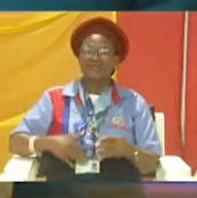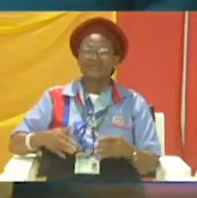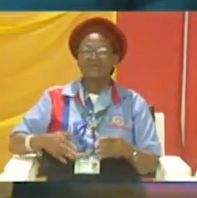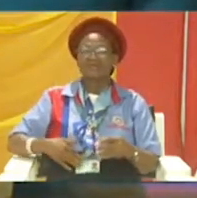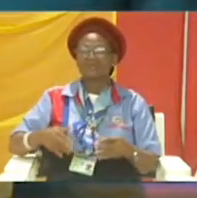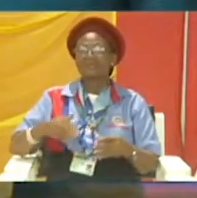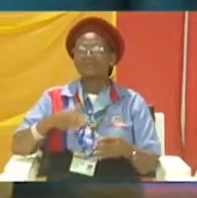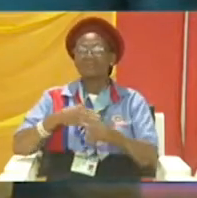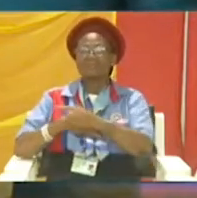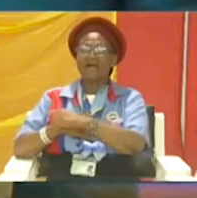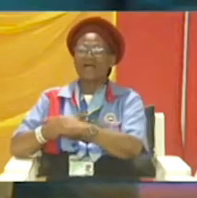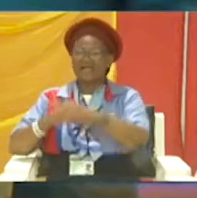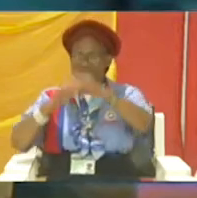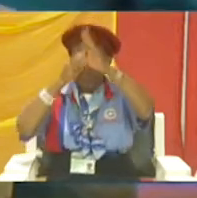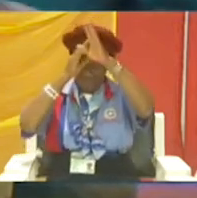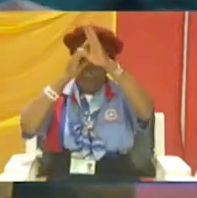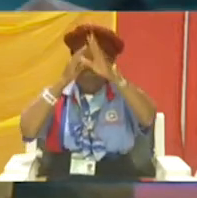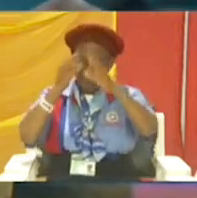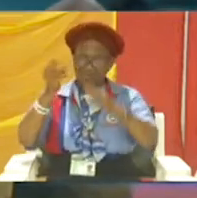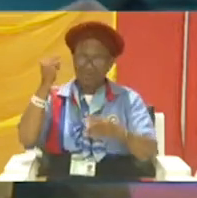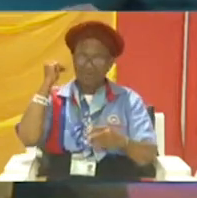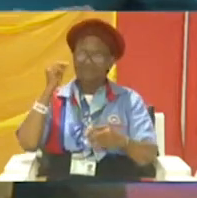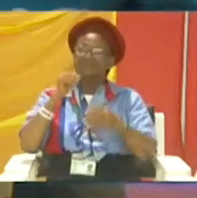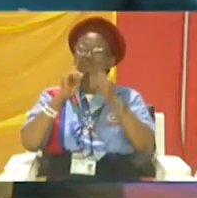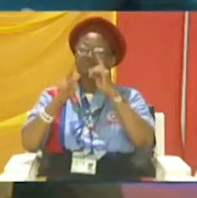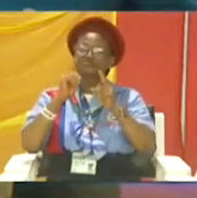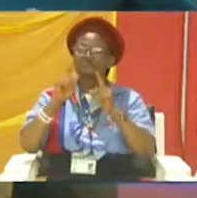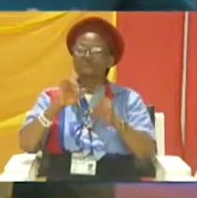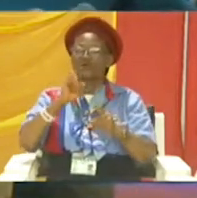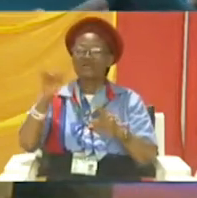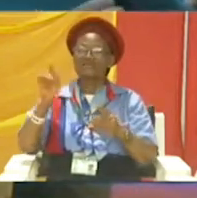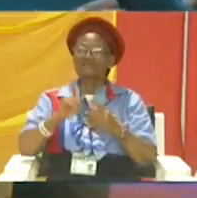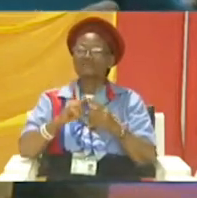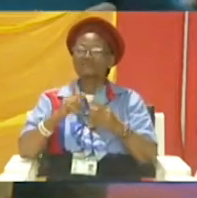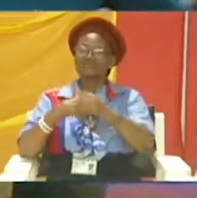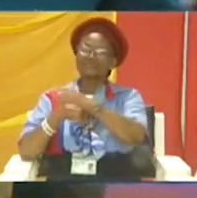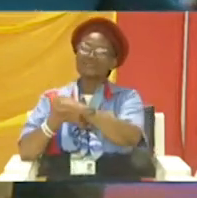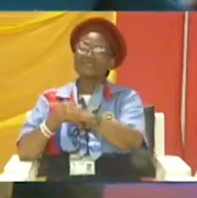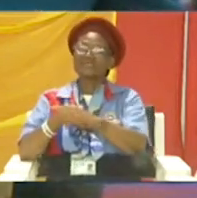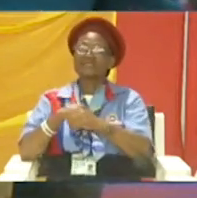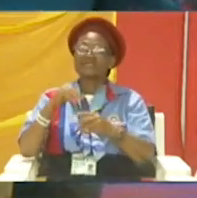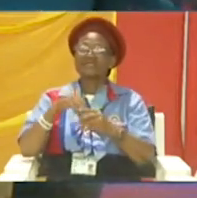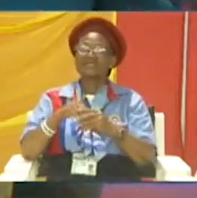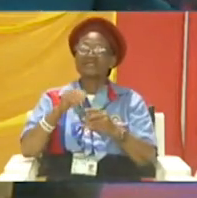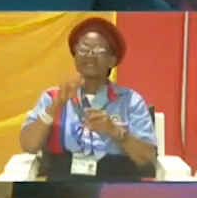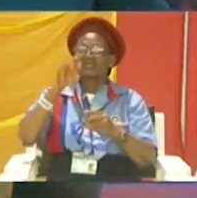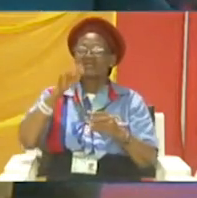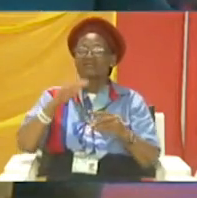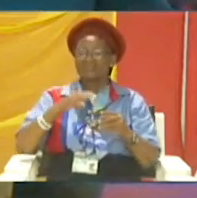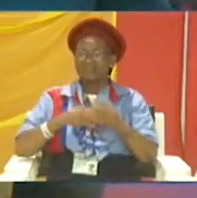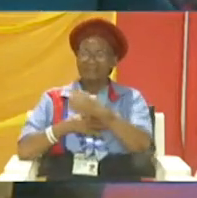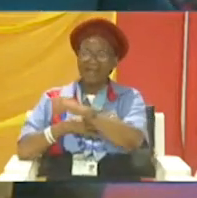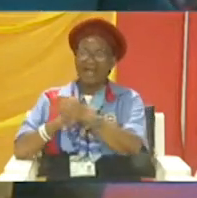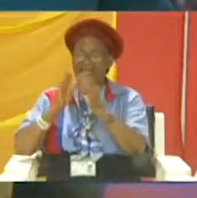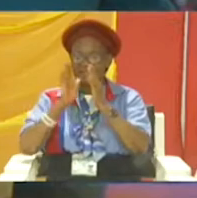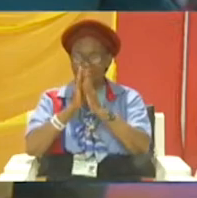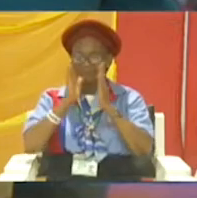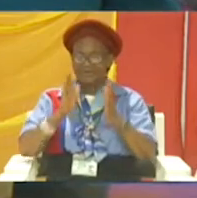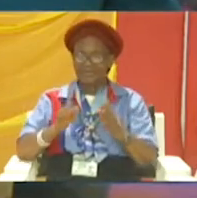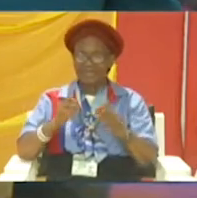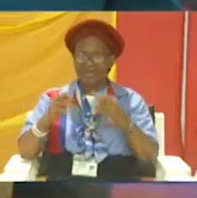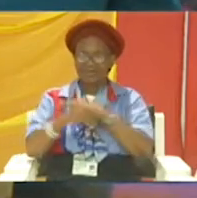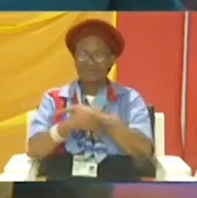daddy was talking to me in my prayer room overnight. Baba mi ba mi soro ninu yara adura mi loru emoju